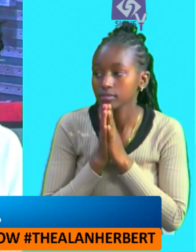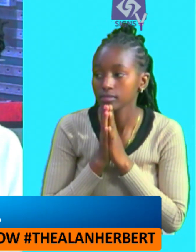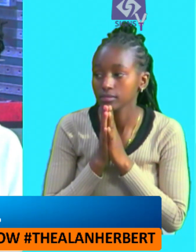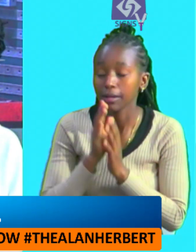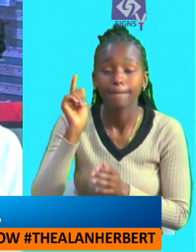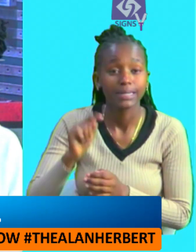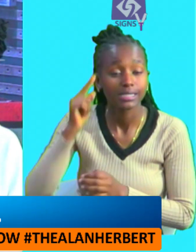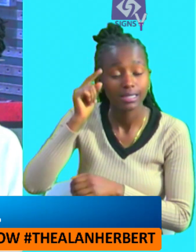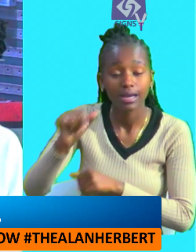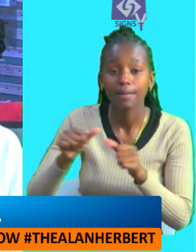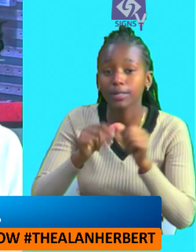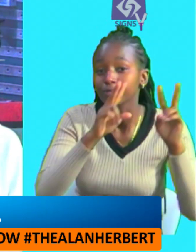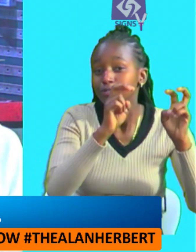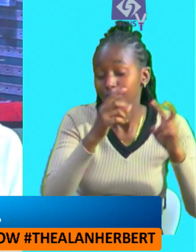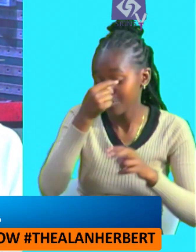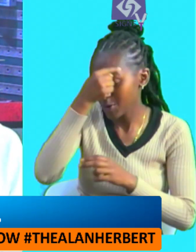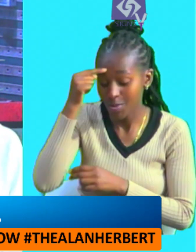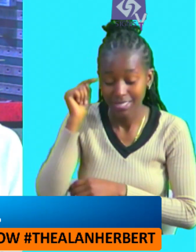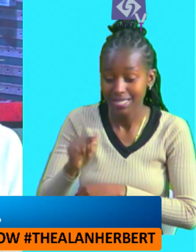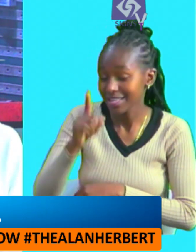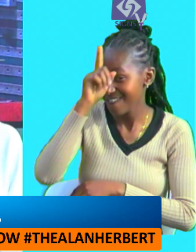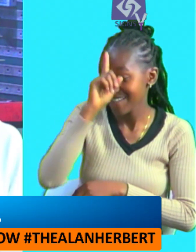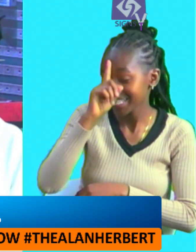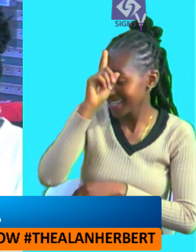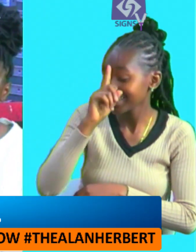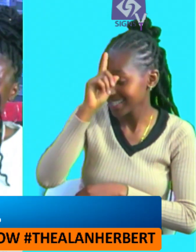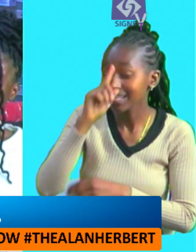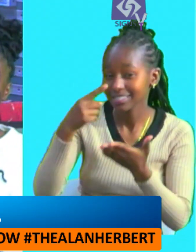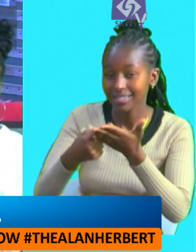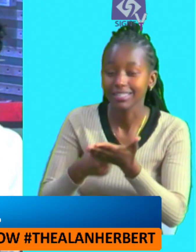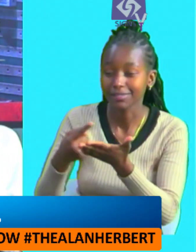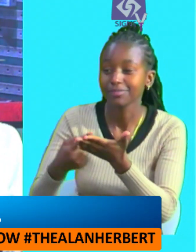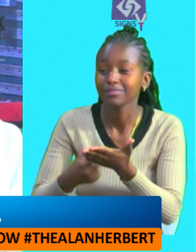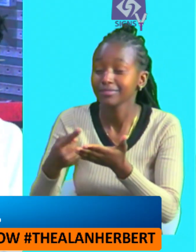Yes, of course. This is a serious podcast.